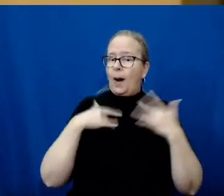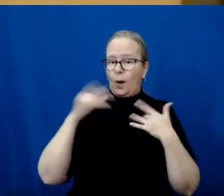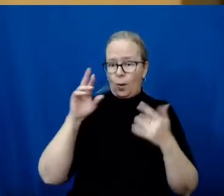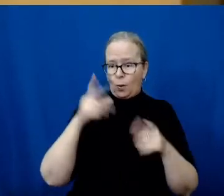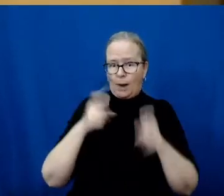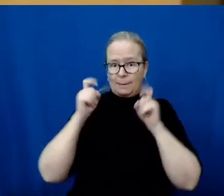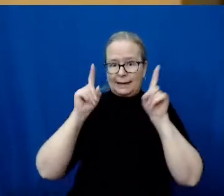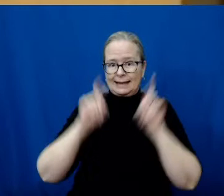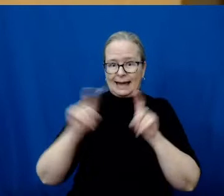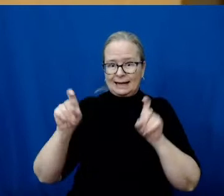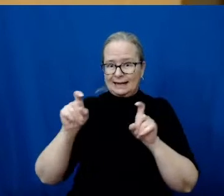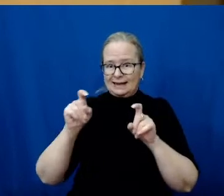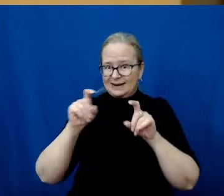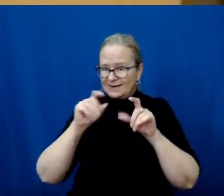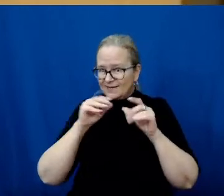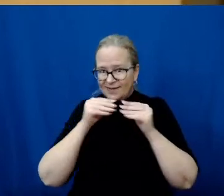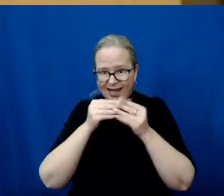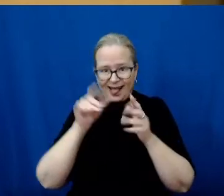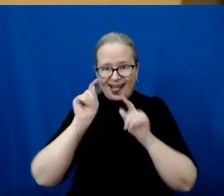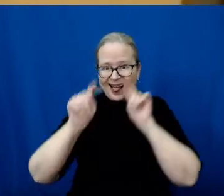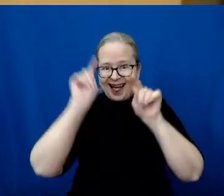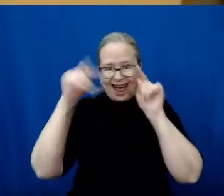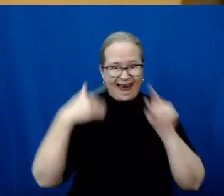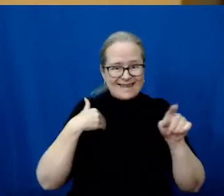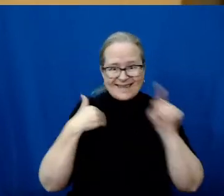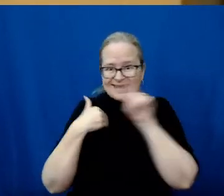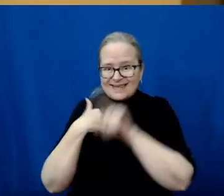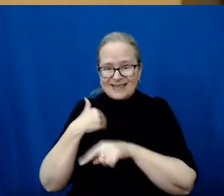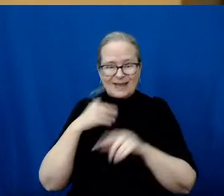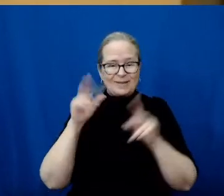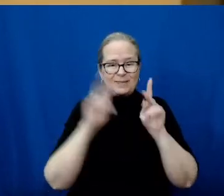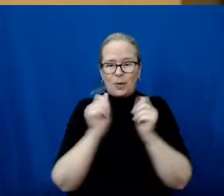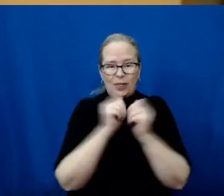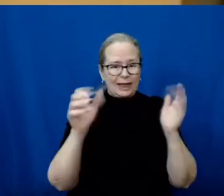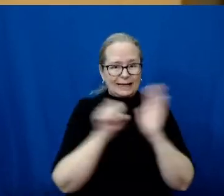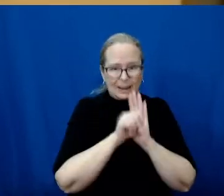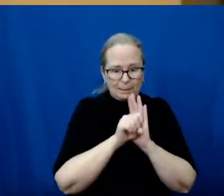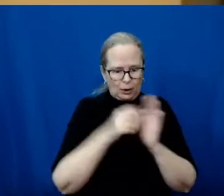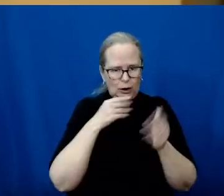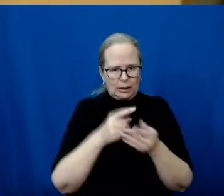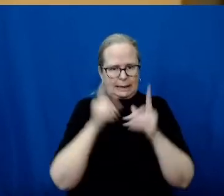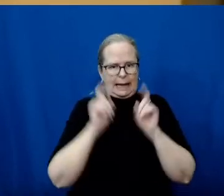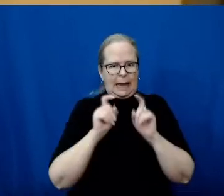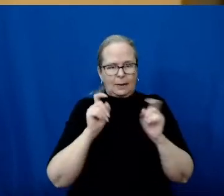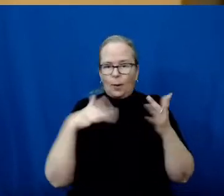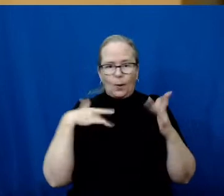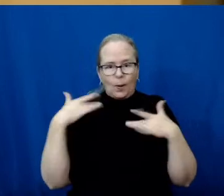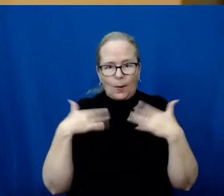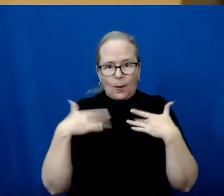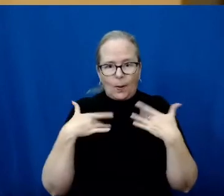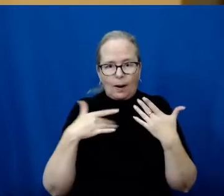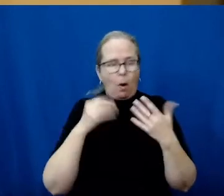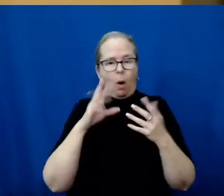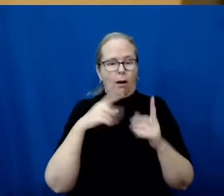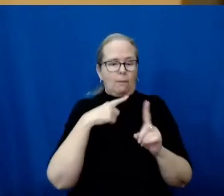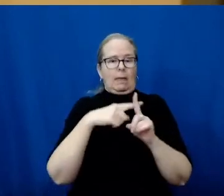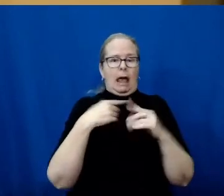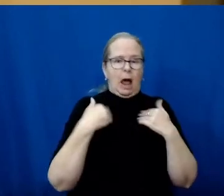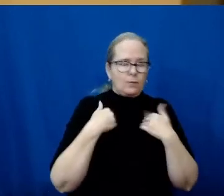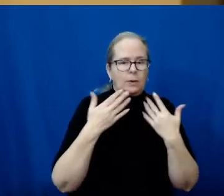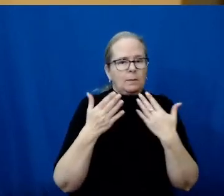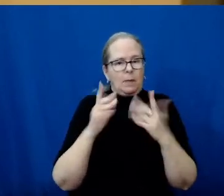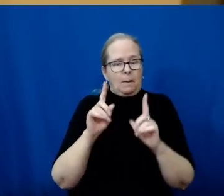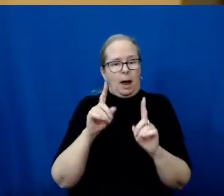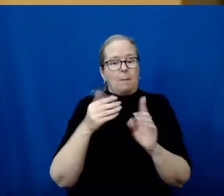spreaders before they became symptomatic, and therefore could use it as a test to stay type of tool. So, for schools,